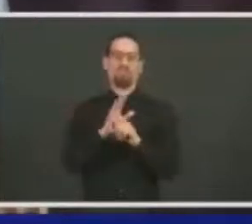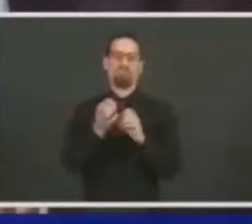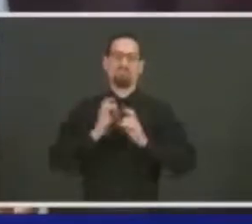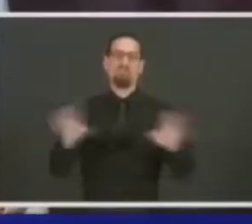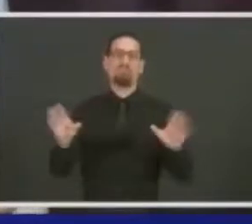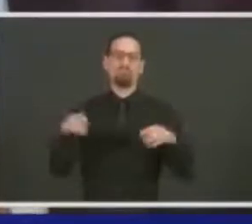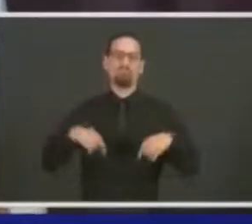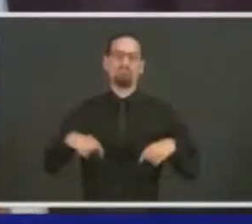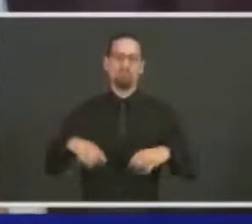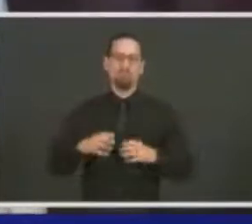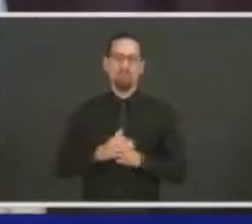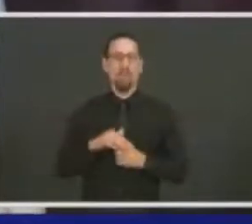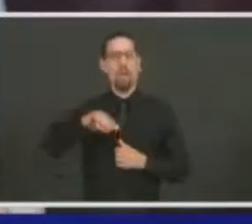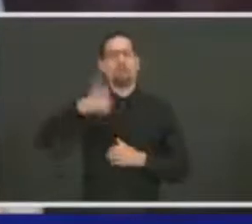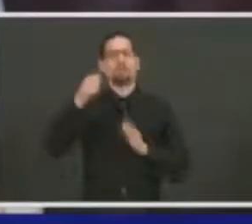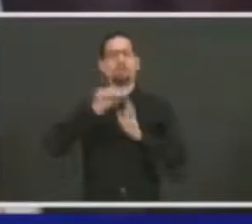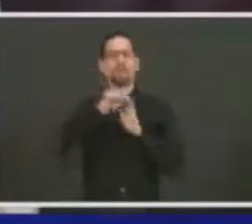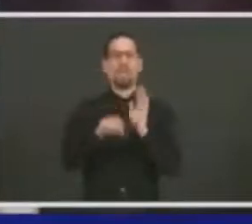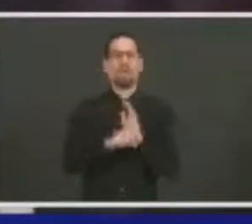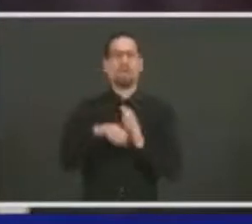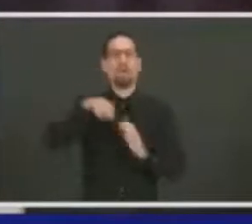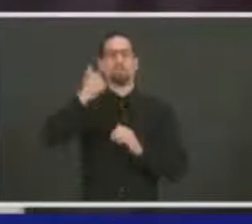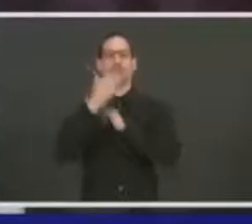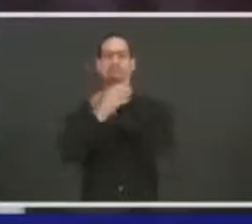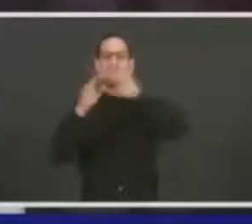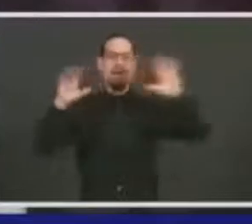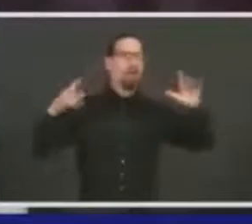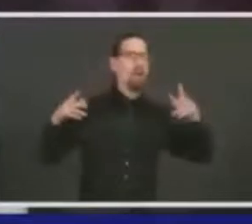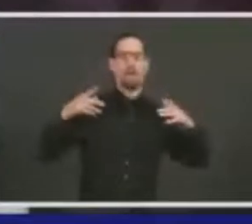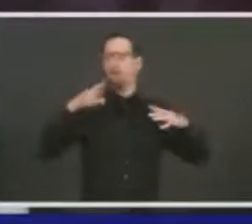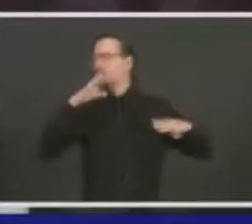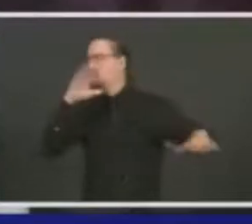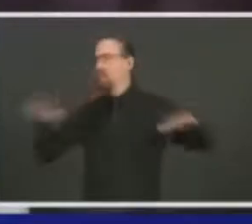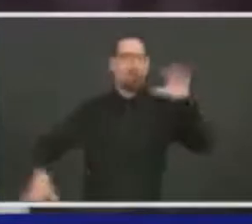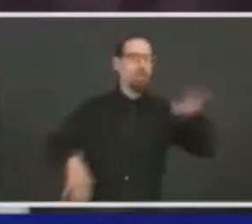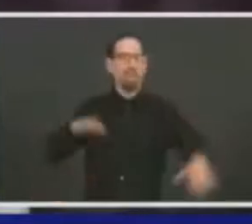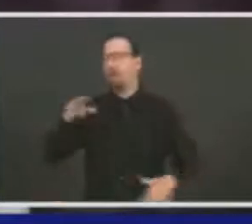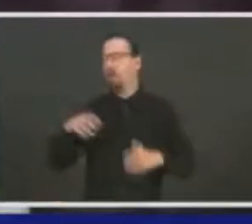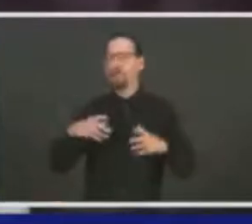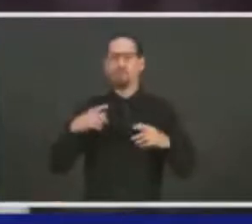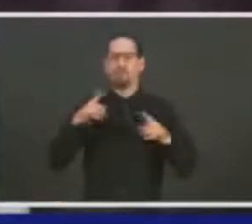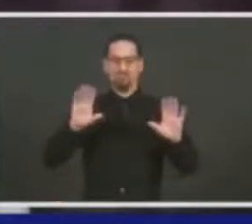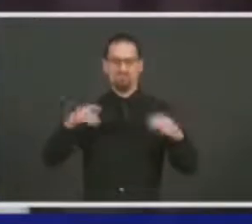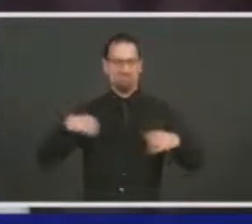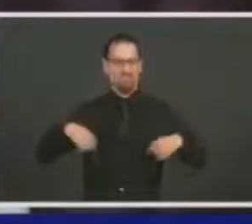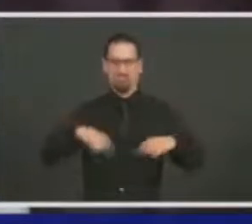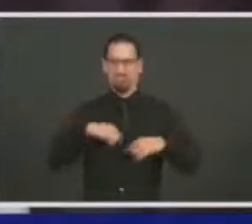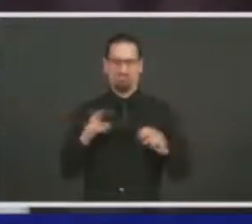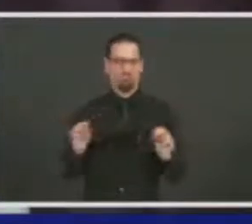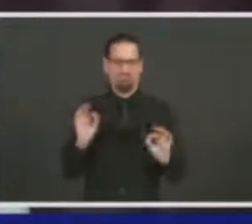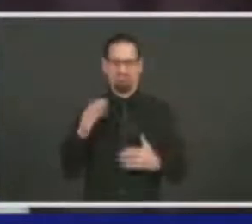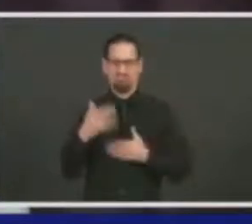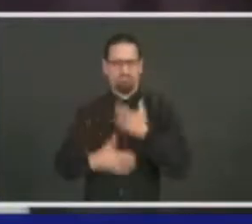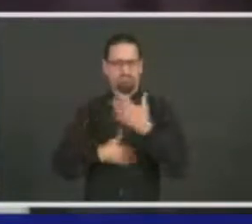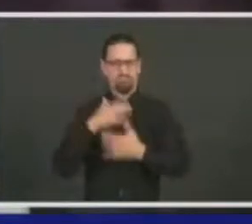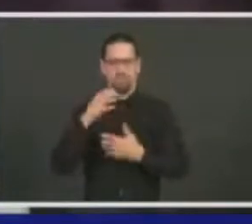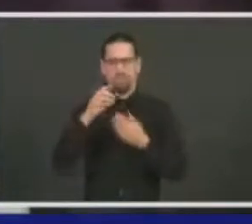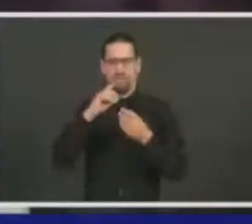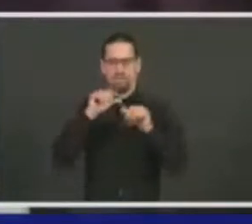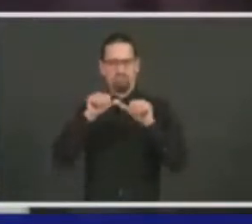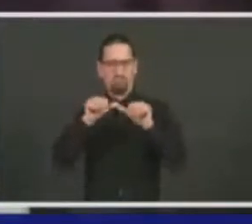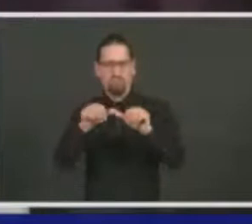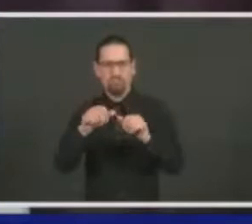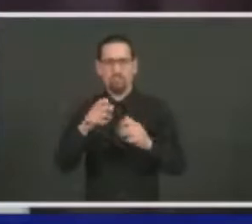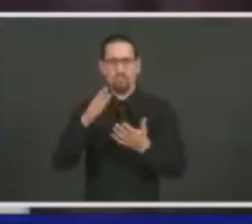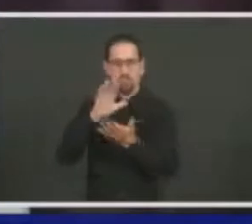didn't do that. We moved quickly. We looked at the numbers, we closed schools, and we moved to ensure that our